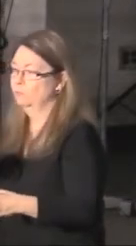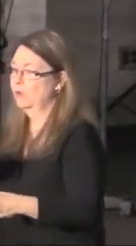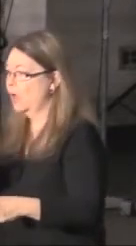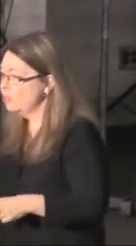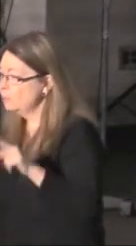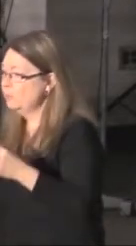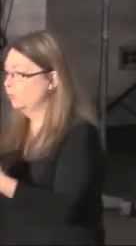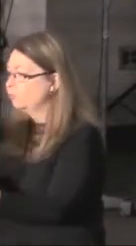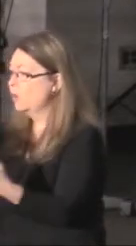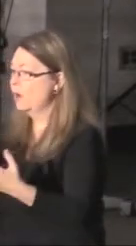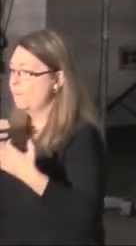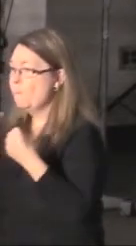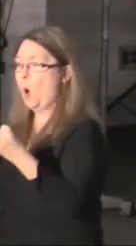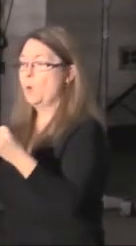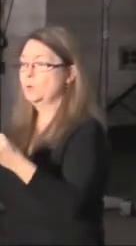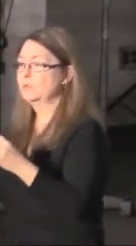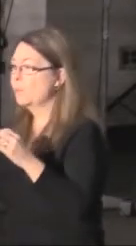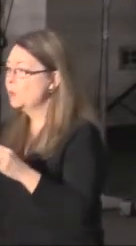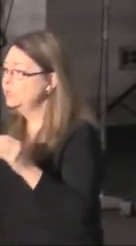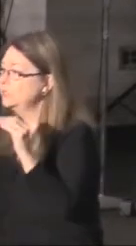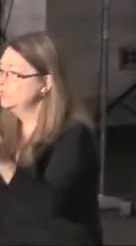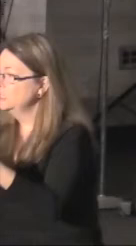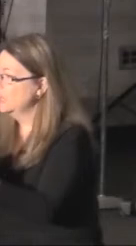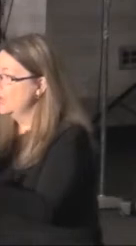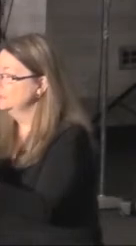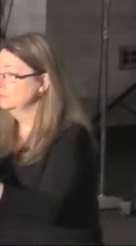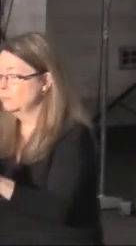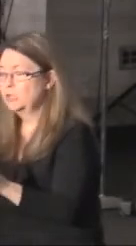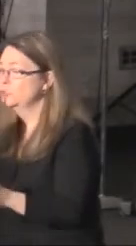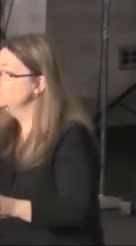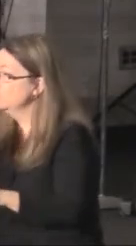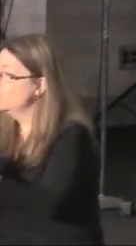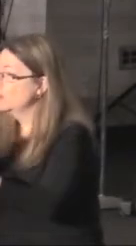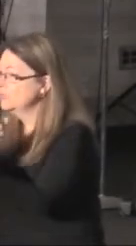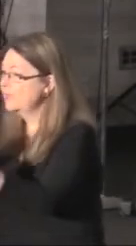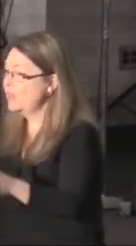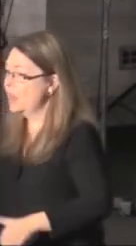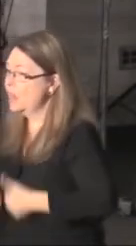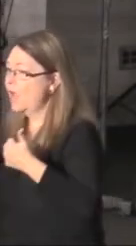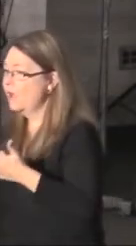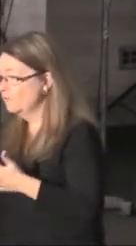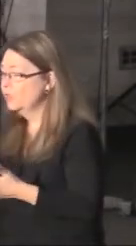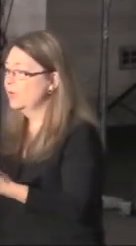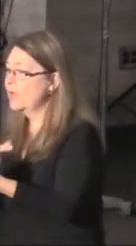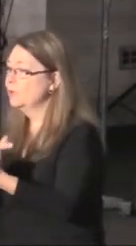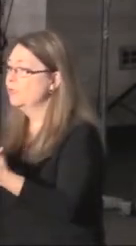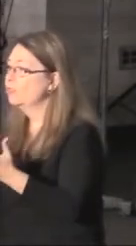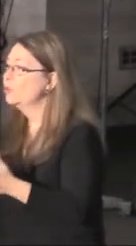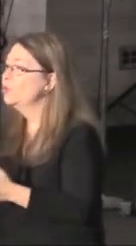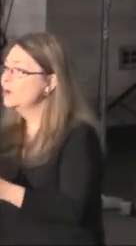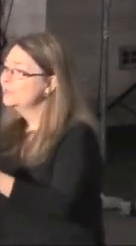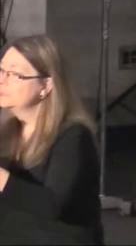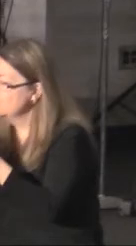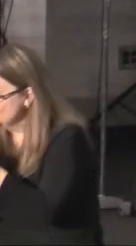preach and teach the gospel and share goodness with others, but that he is really truly at work in saving lives and advancing the gospel through your circumstance and